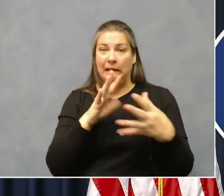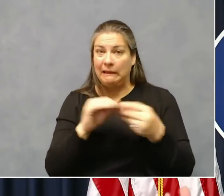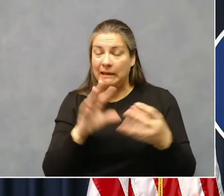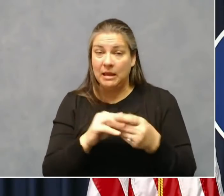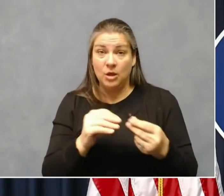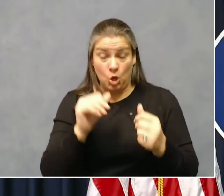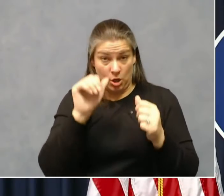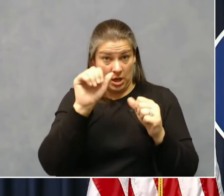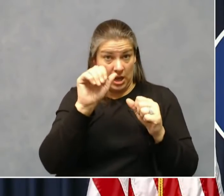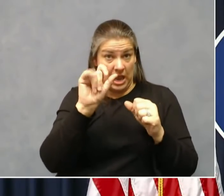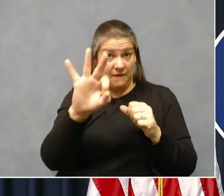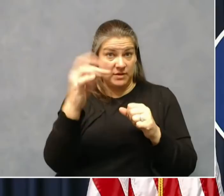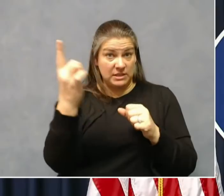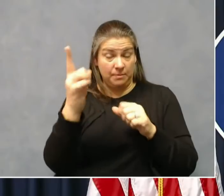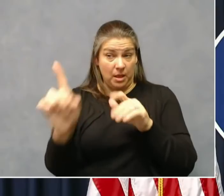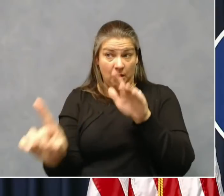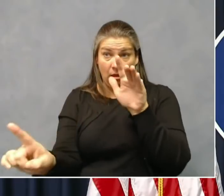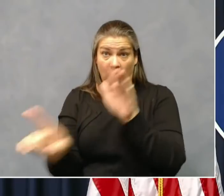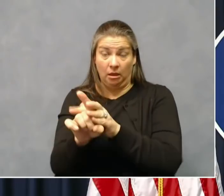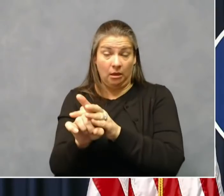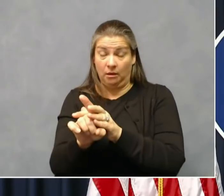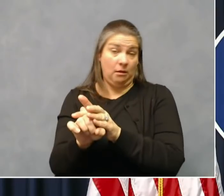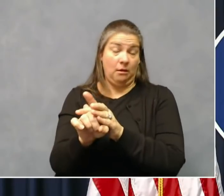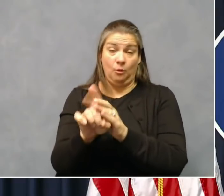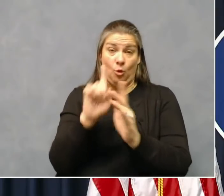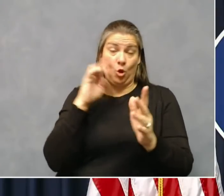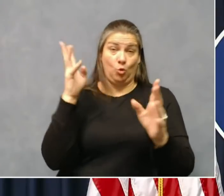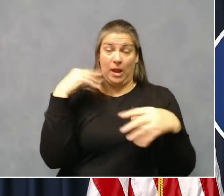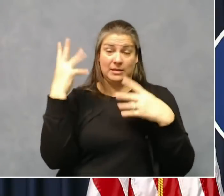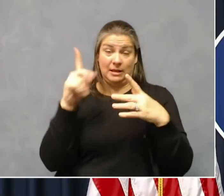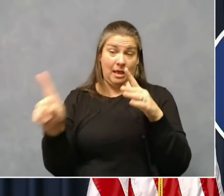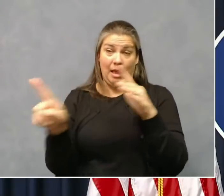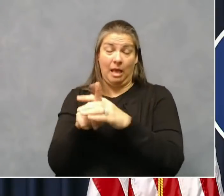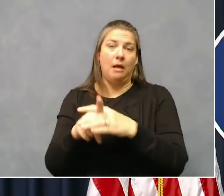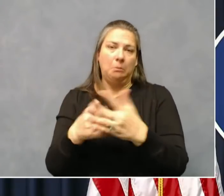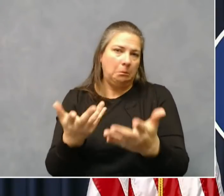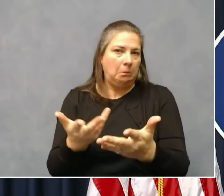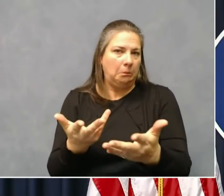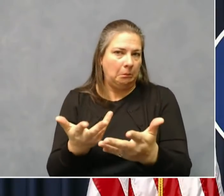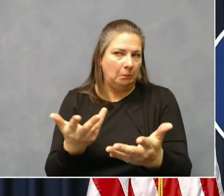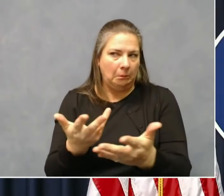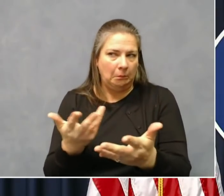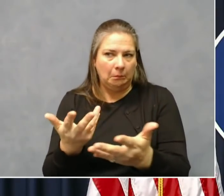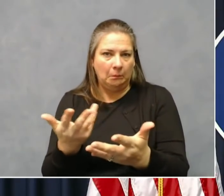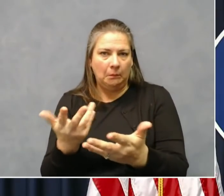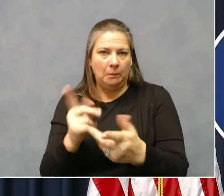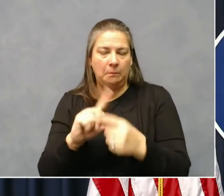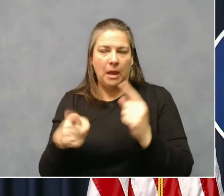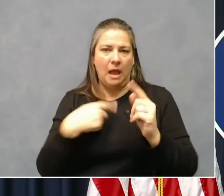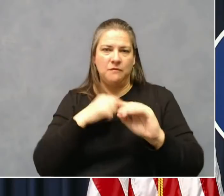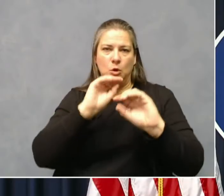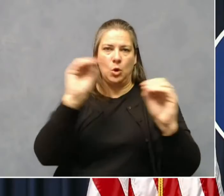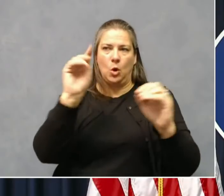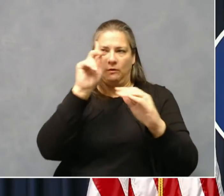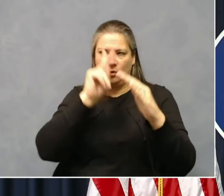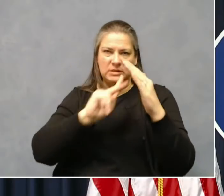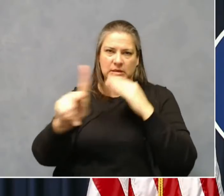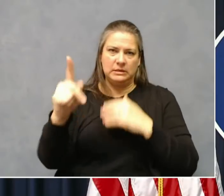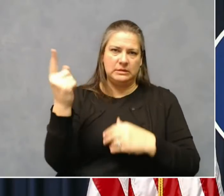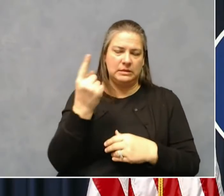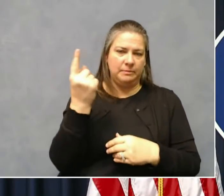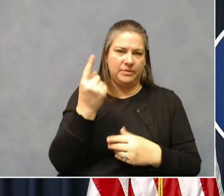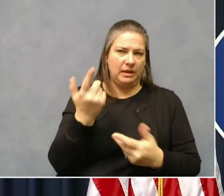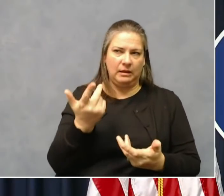then? Potentially, but again, we don't see any extension right now